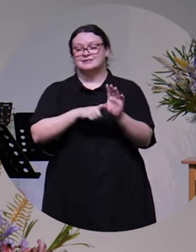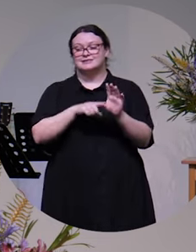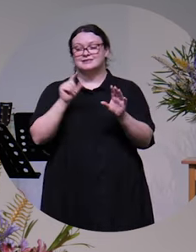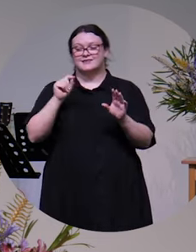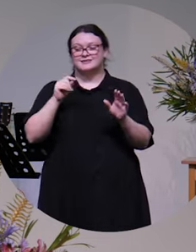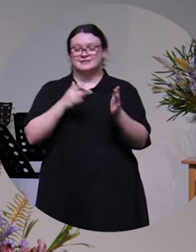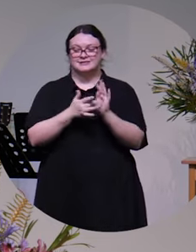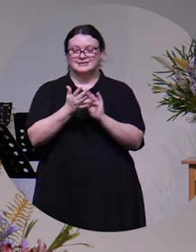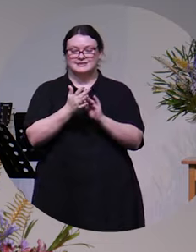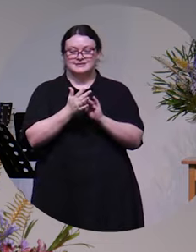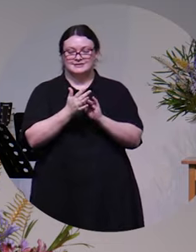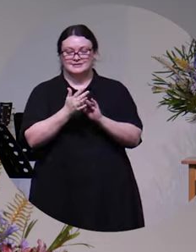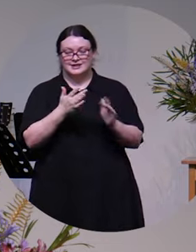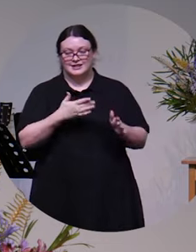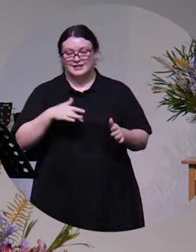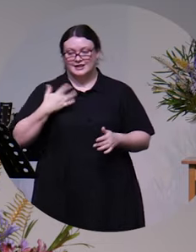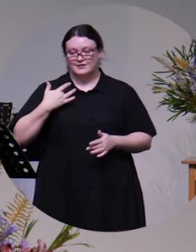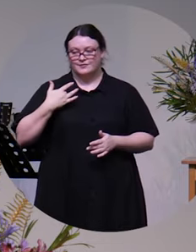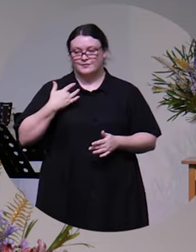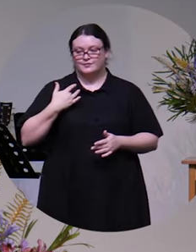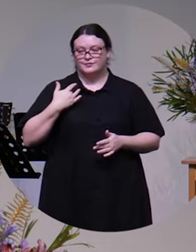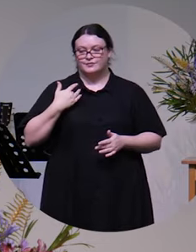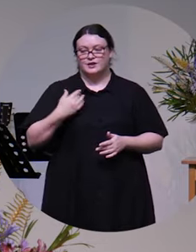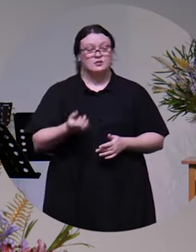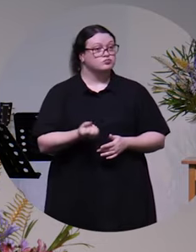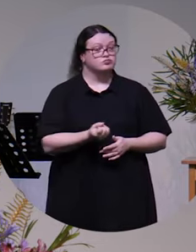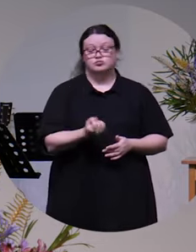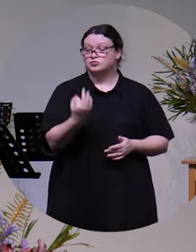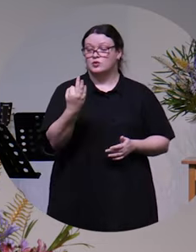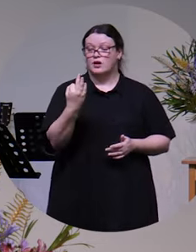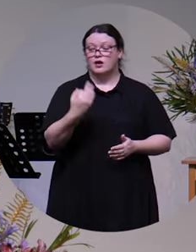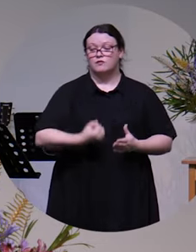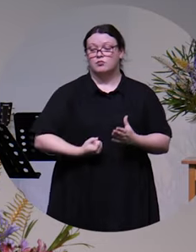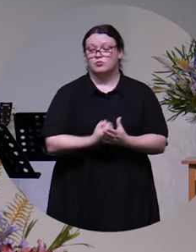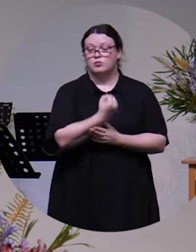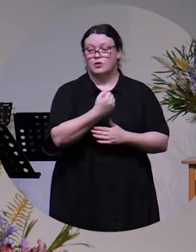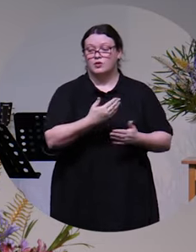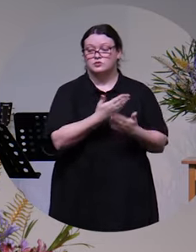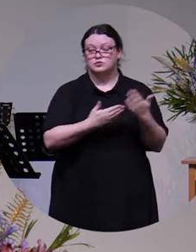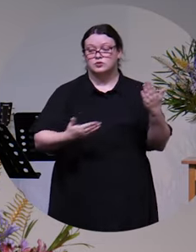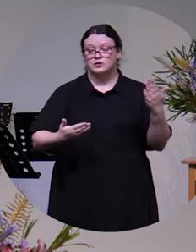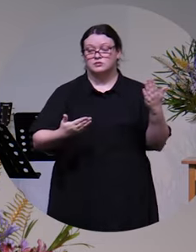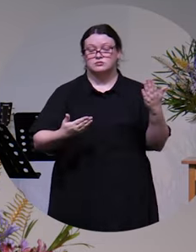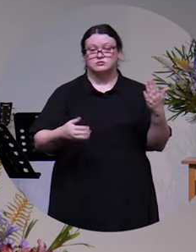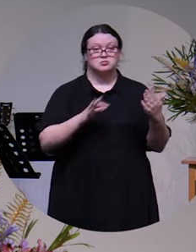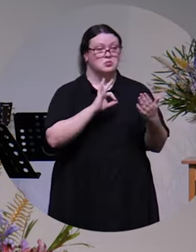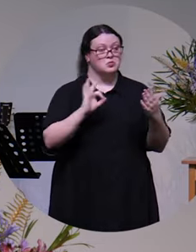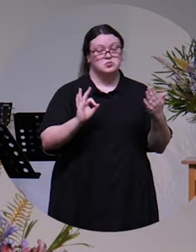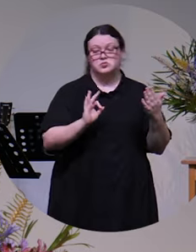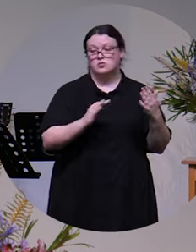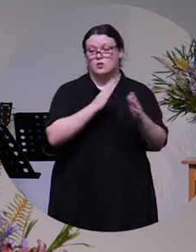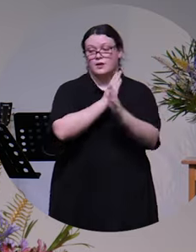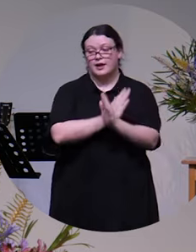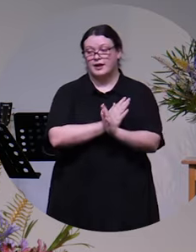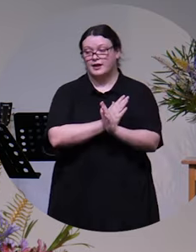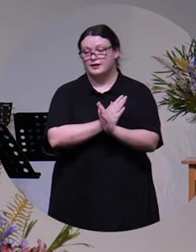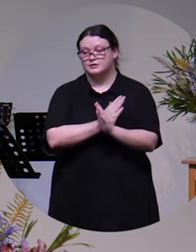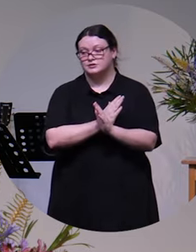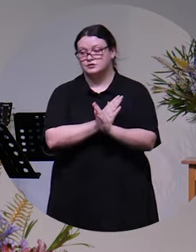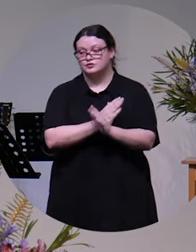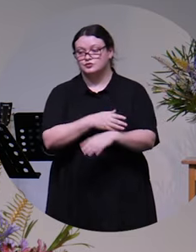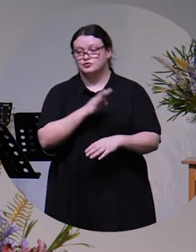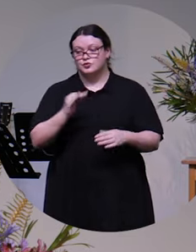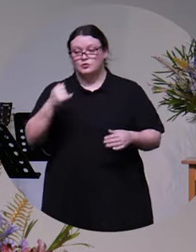Genesis verse we began with. For John's Gospel begins in the same way. In the beginning. But